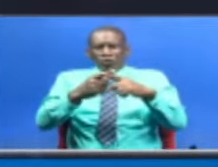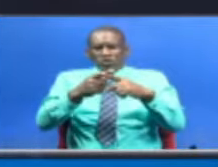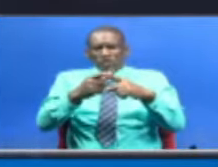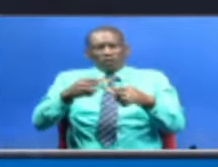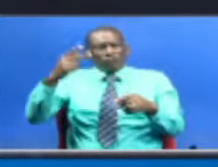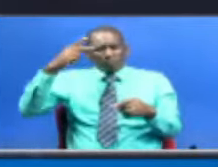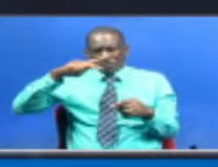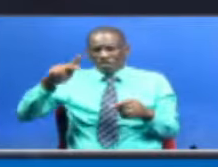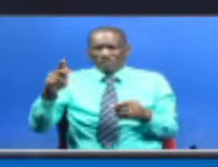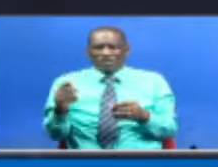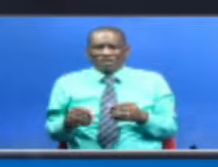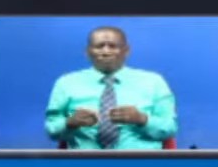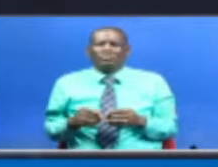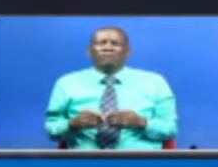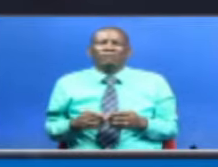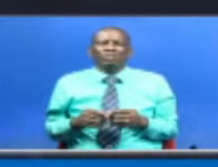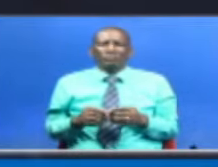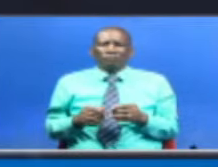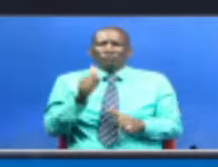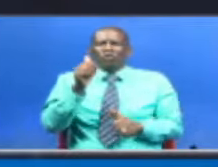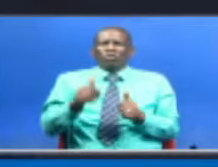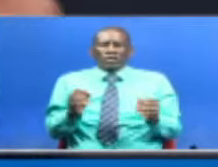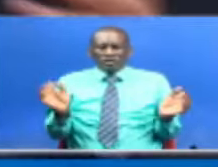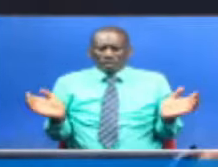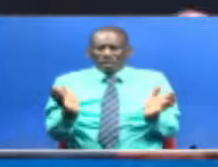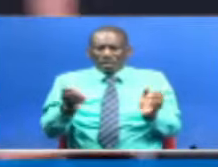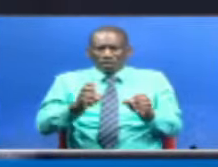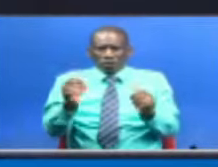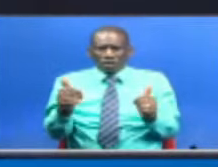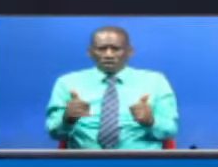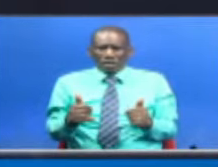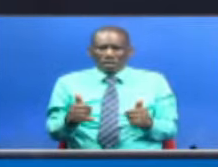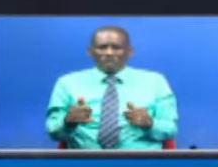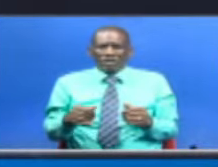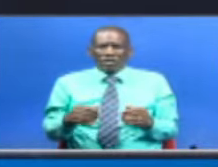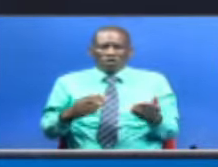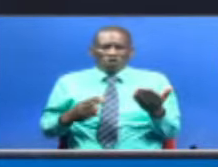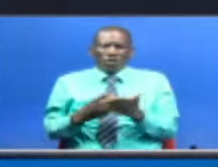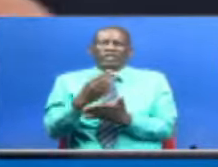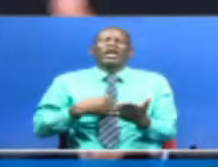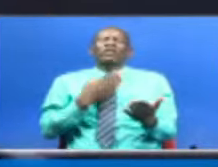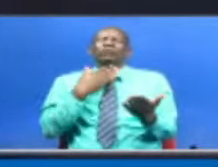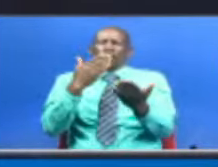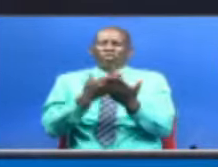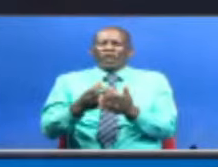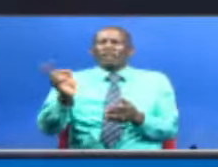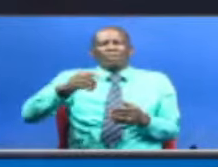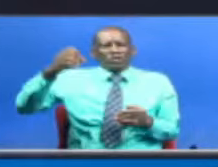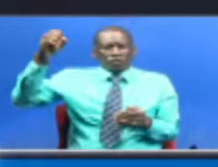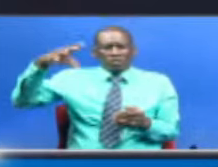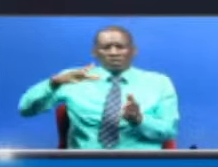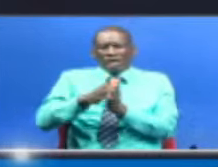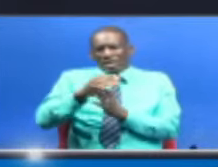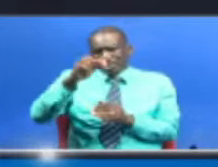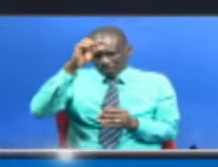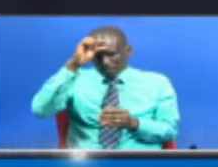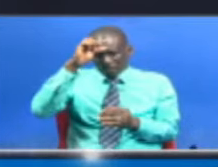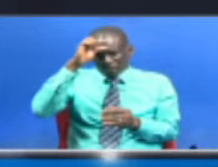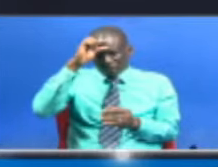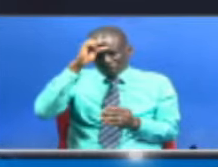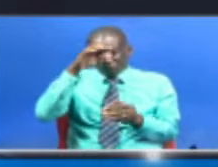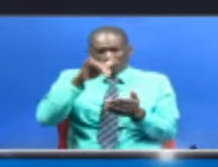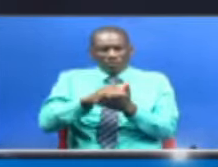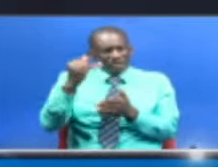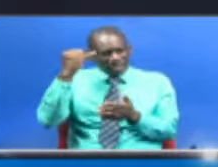policy direction, which is encouraging. So I would honestly like to thank the ministry and the government on that initiative. Thank you. Are you